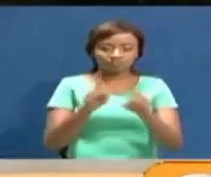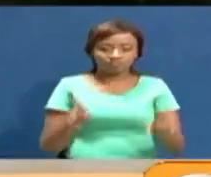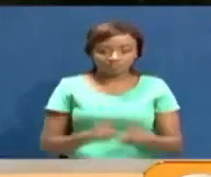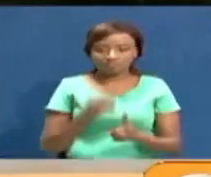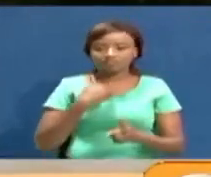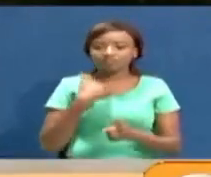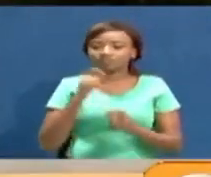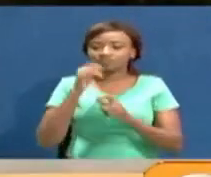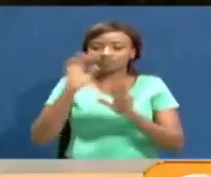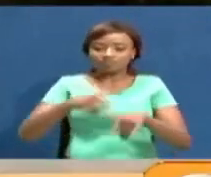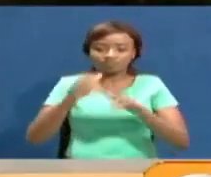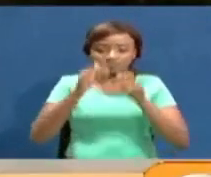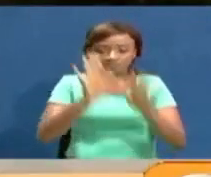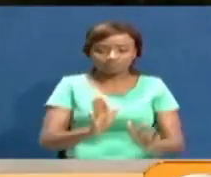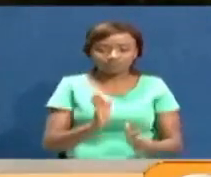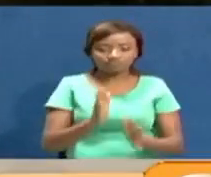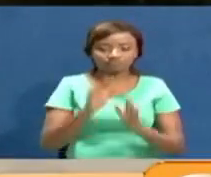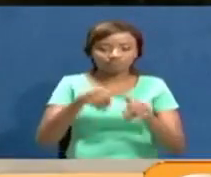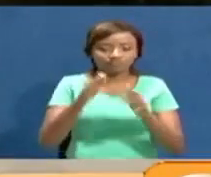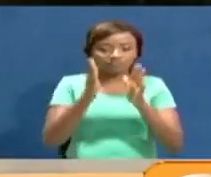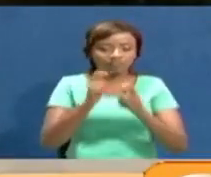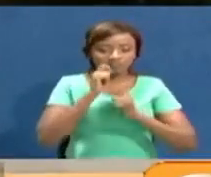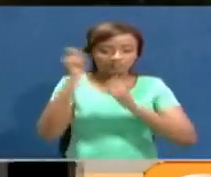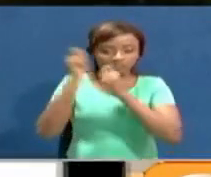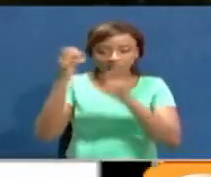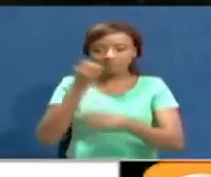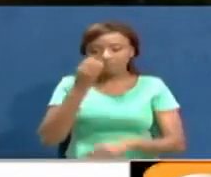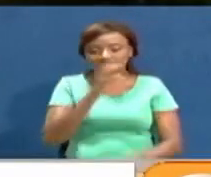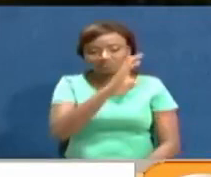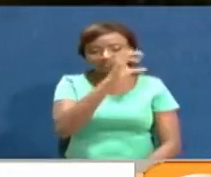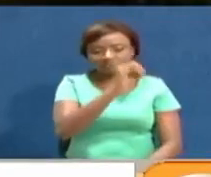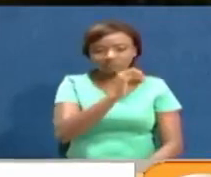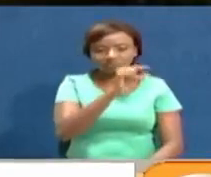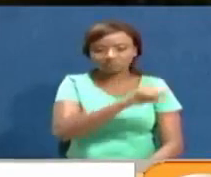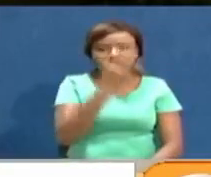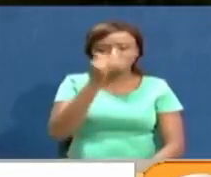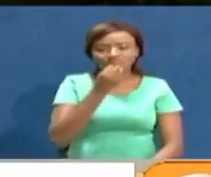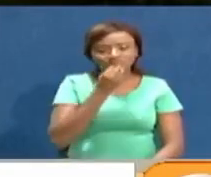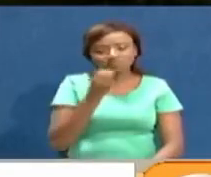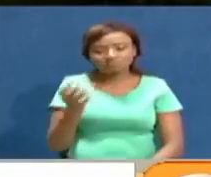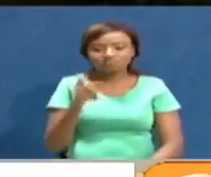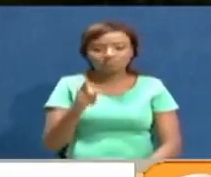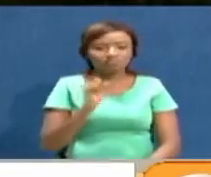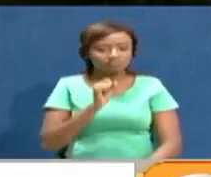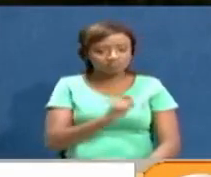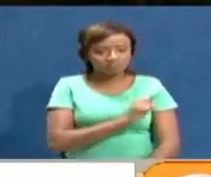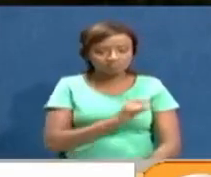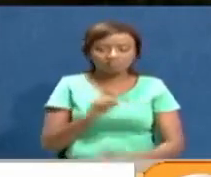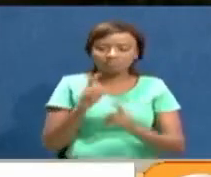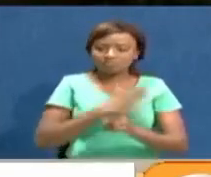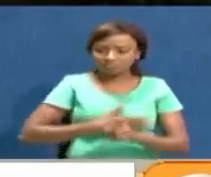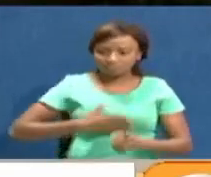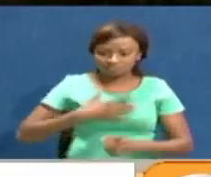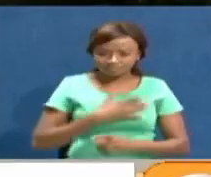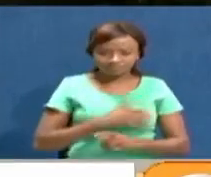A section of sugarcane farmers have called out the Council of Governors for asking the Senate and the National Assembly to reject the subsidiary sugar